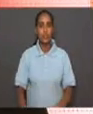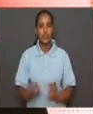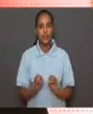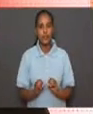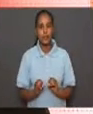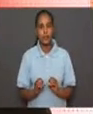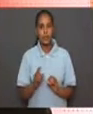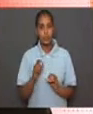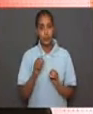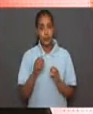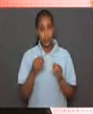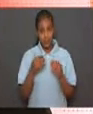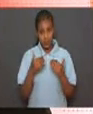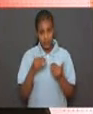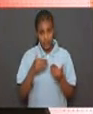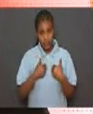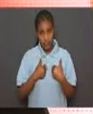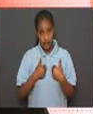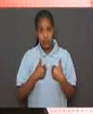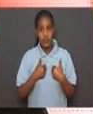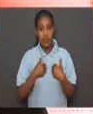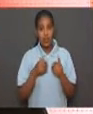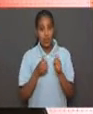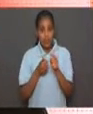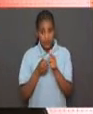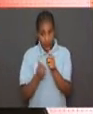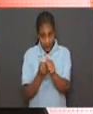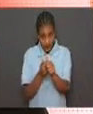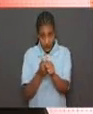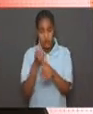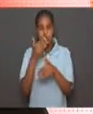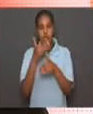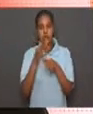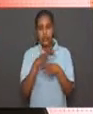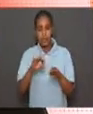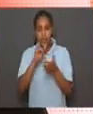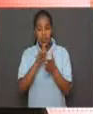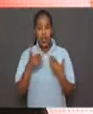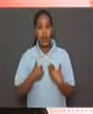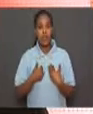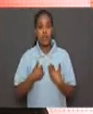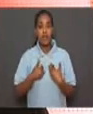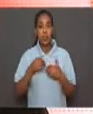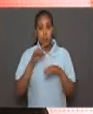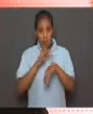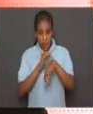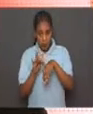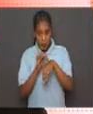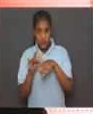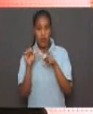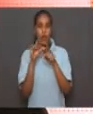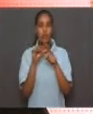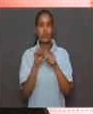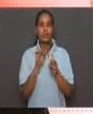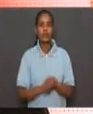Students, you will be presented with a series of statements that have missing